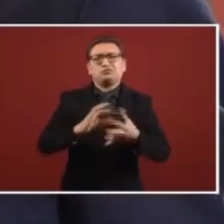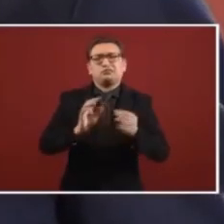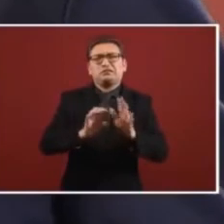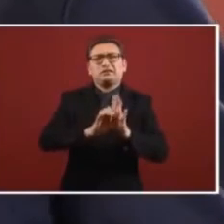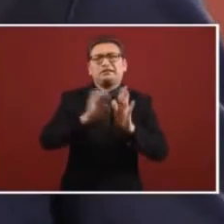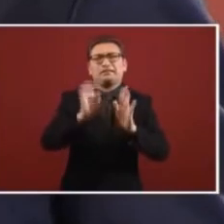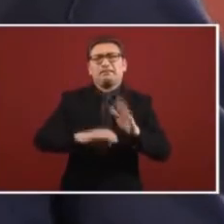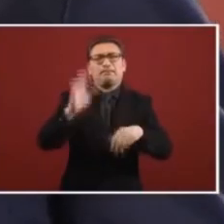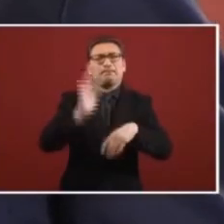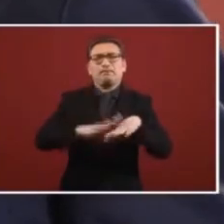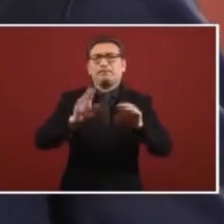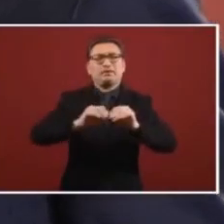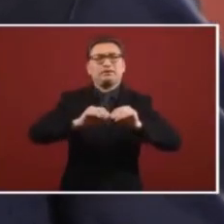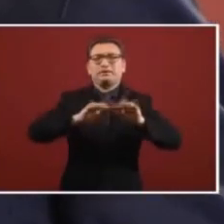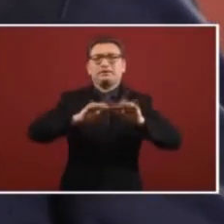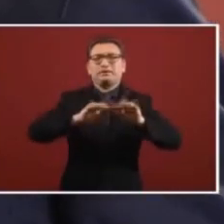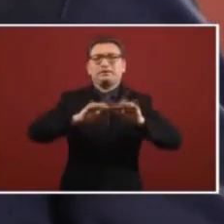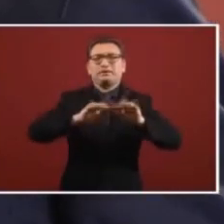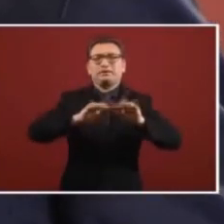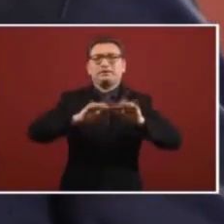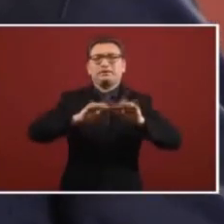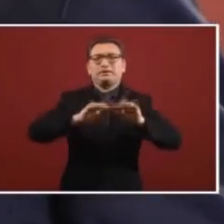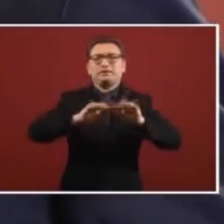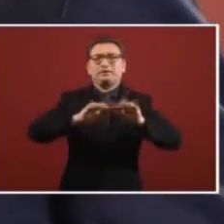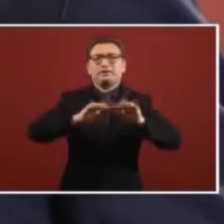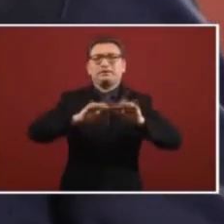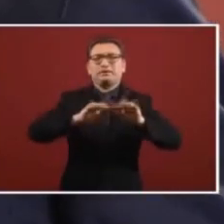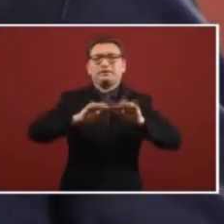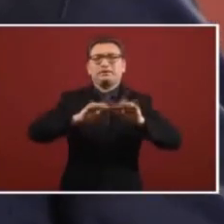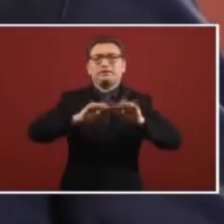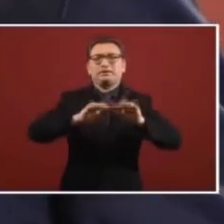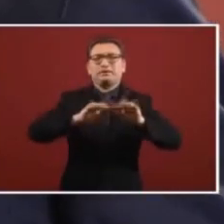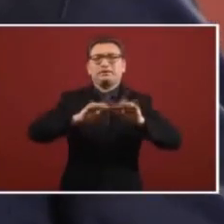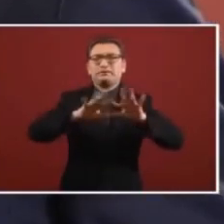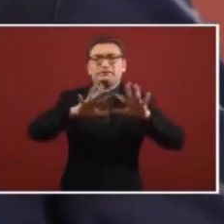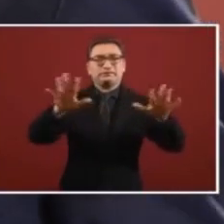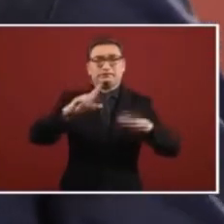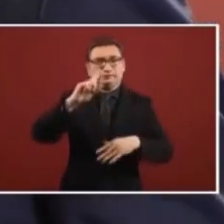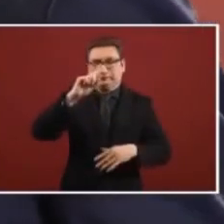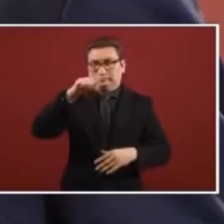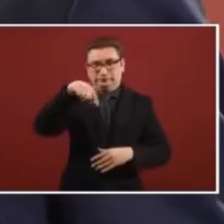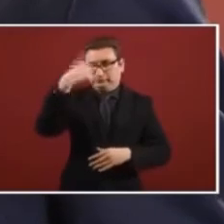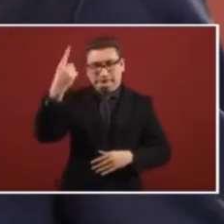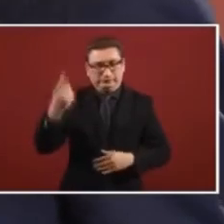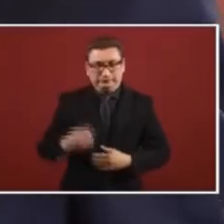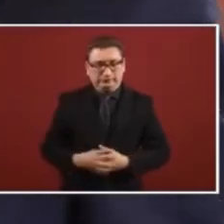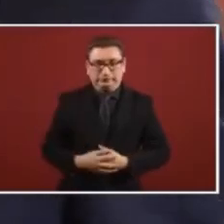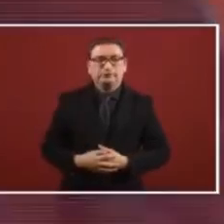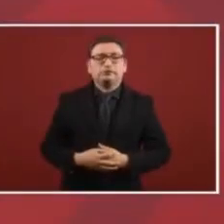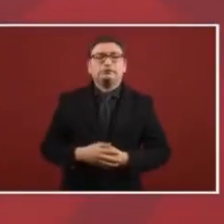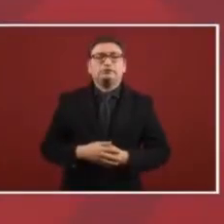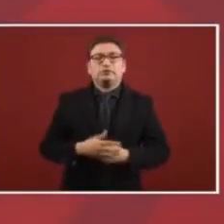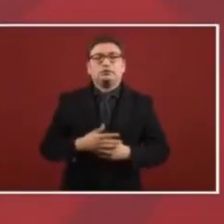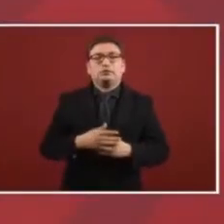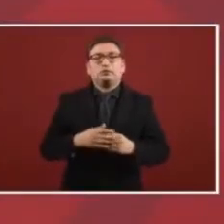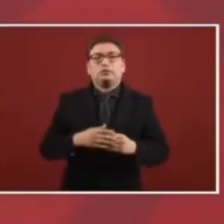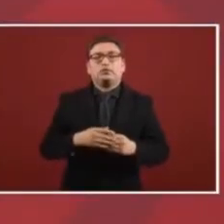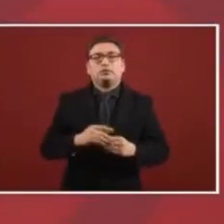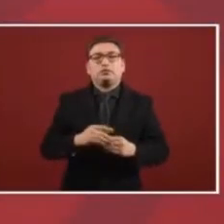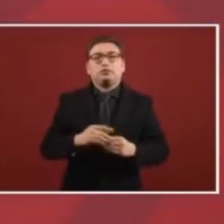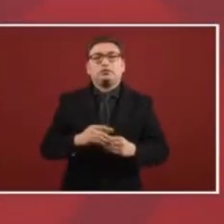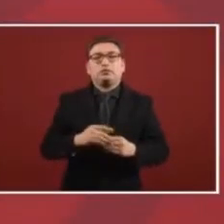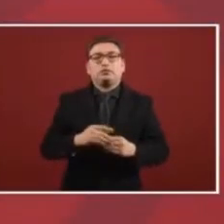cómo no es fácil how it is not easy or simple, que camine el